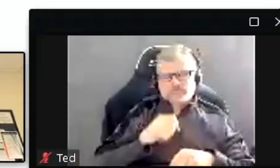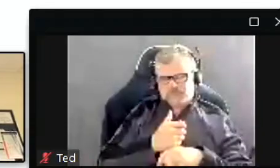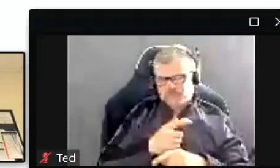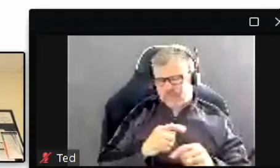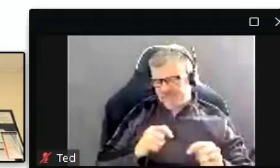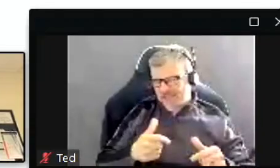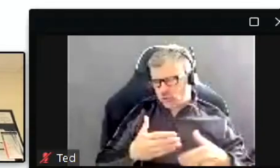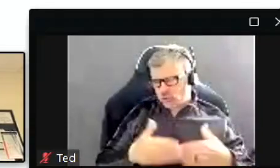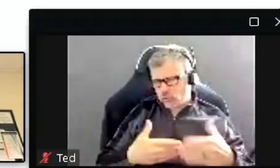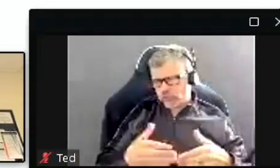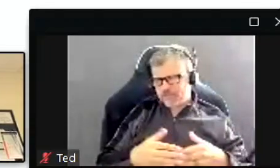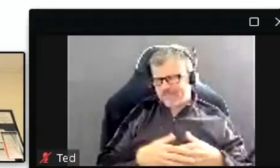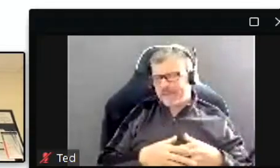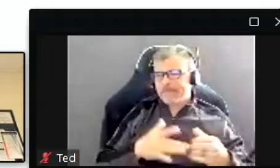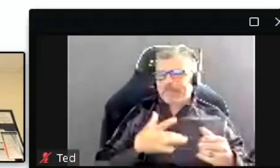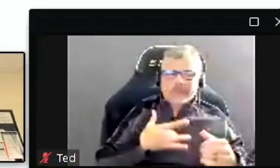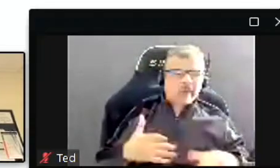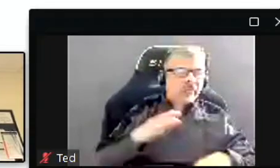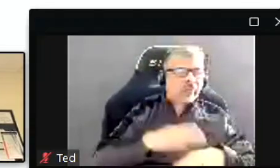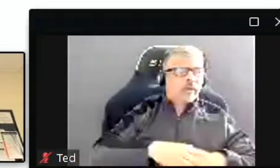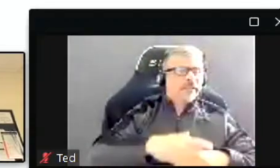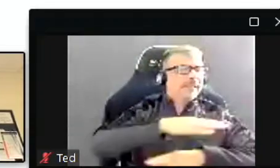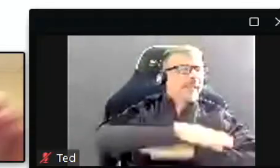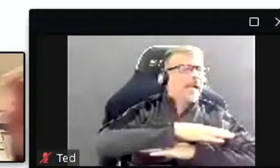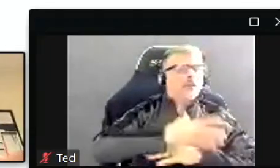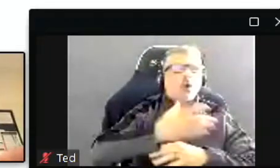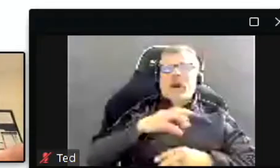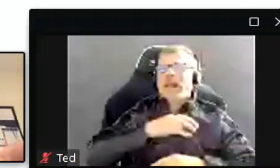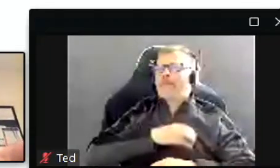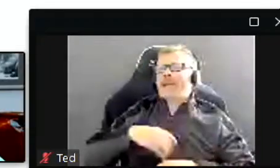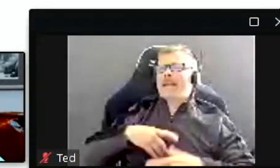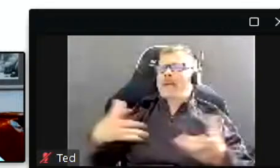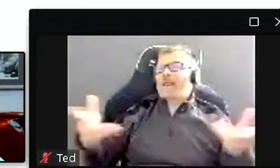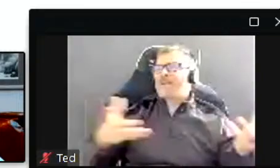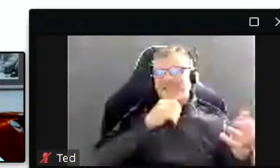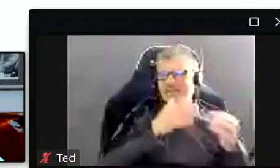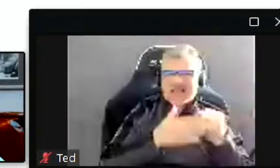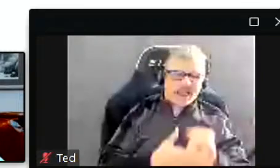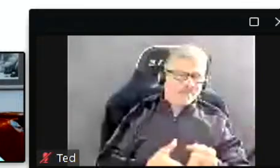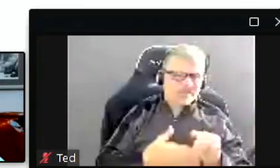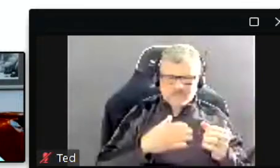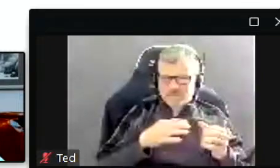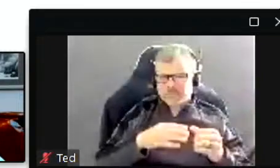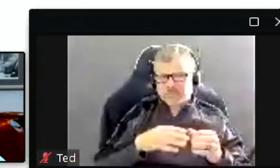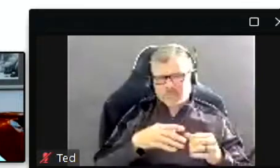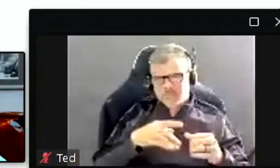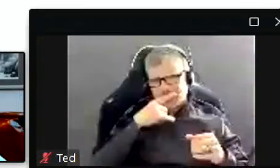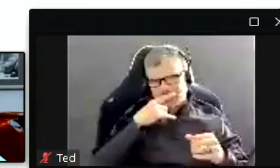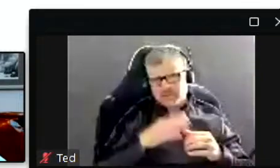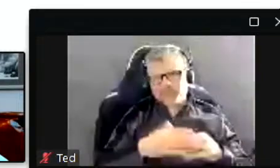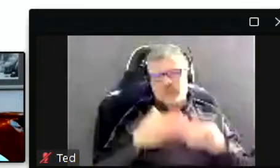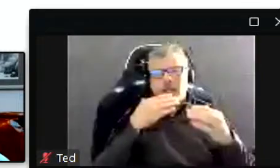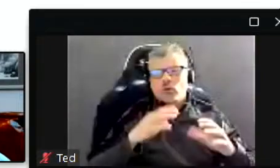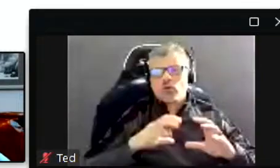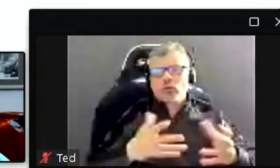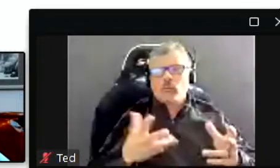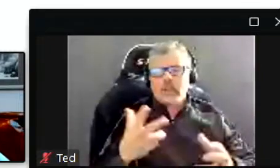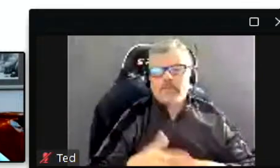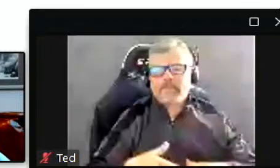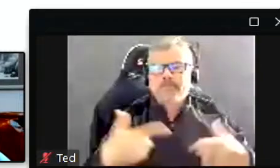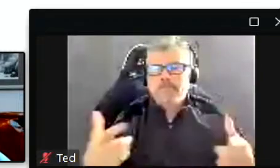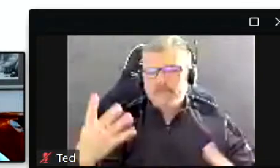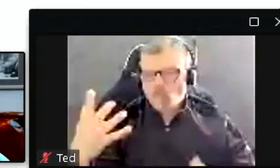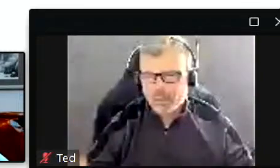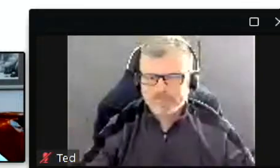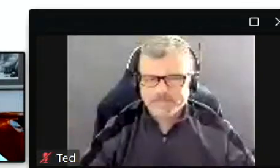on someone else's desk or in another committee, it's not going to help kids. Got it. Thank you, group 3. How about group